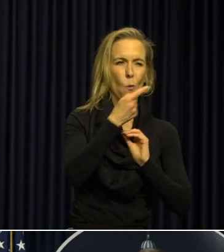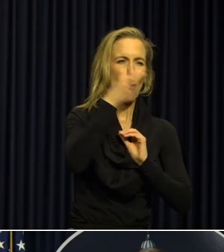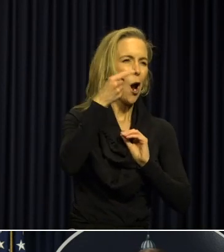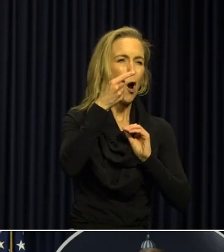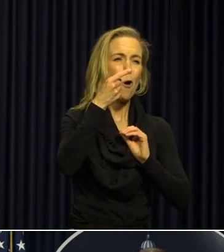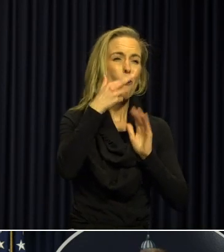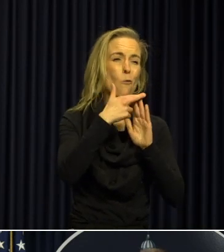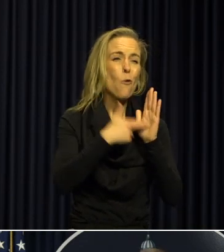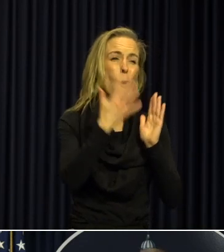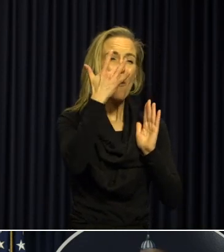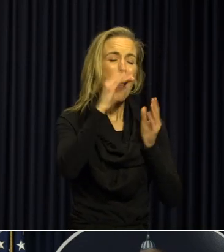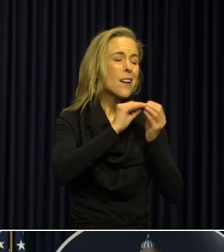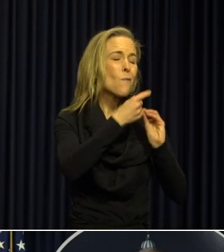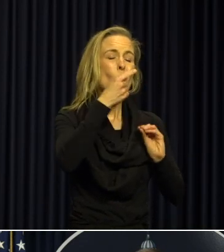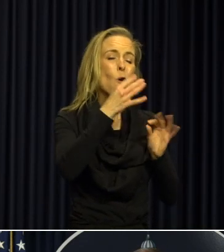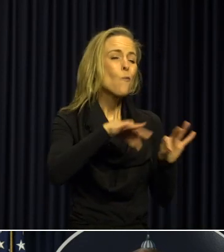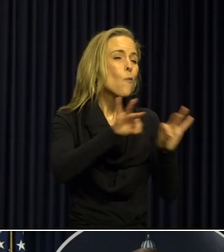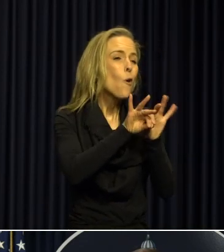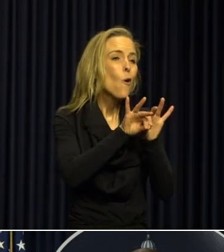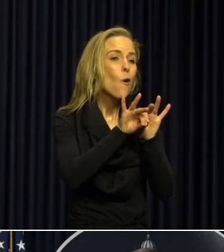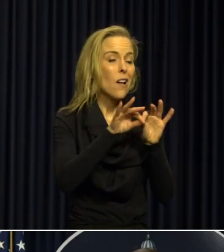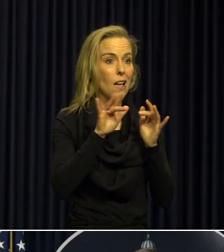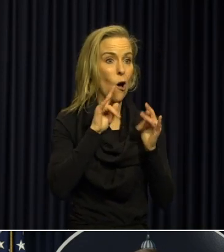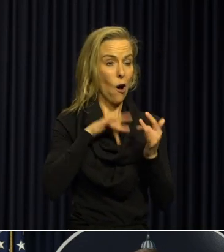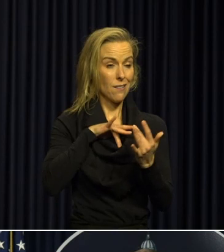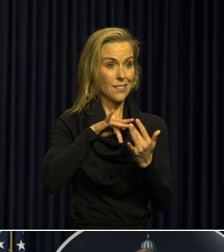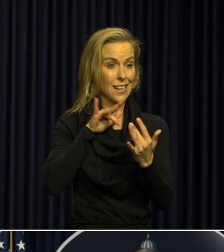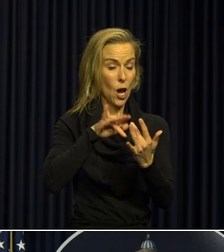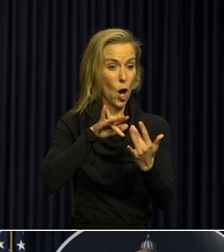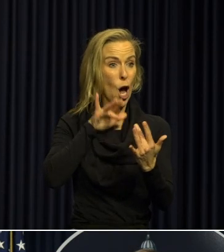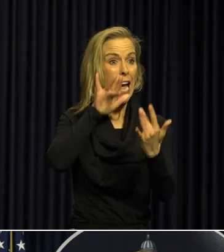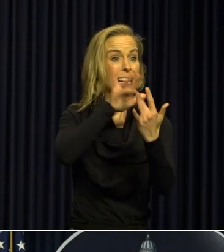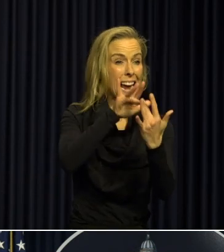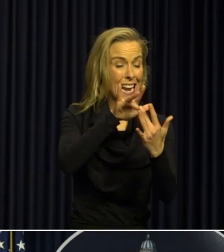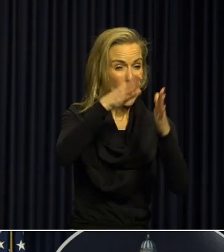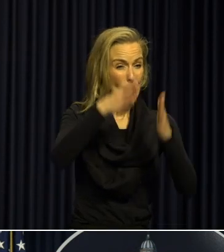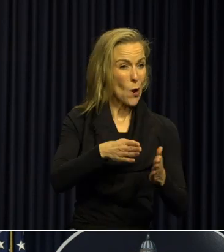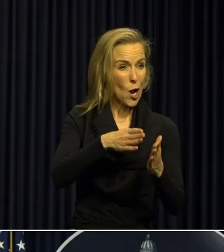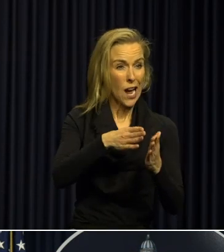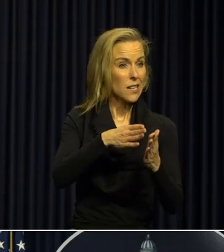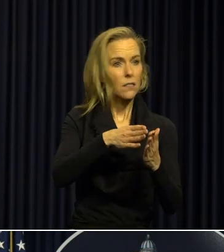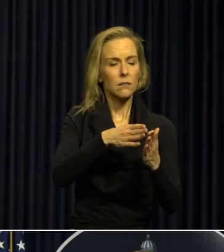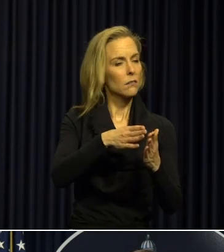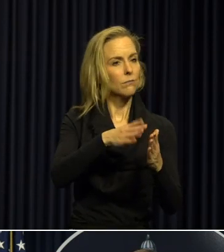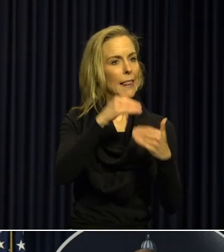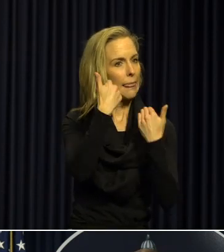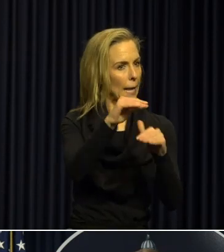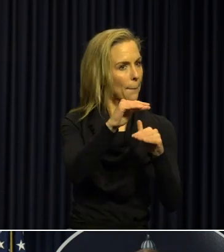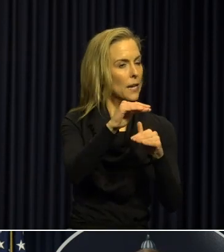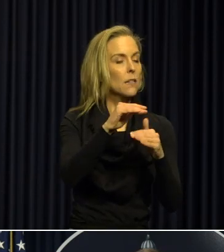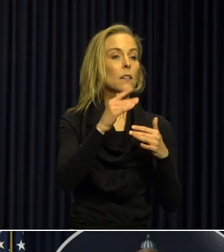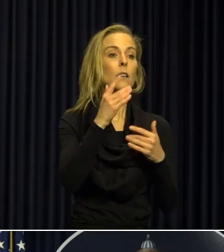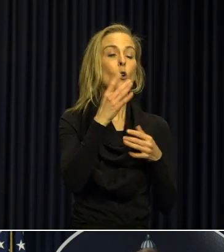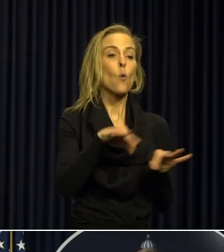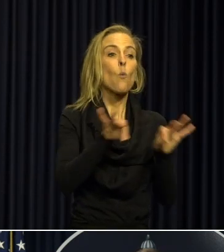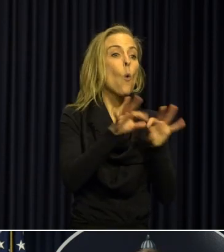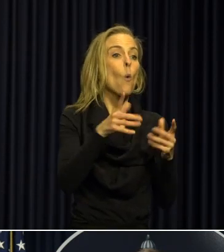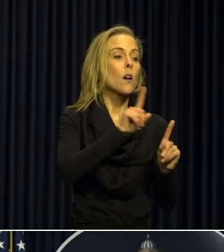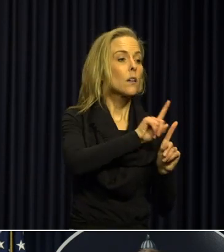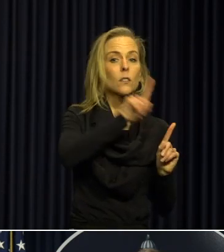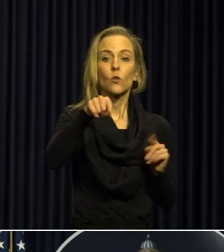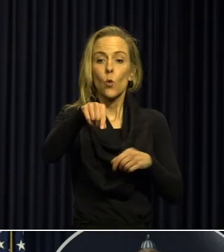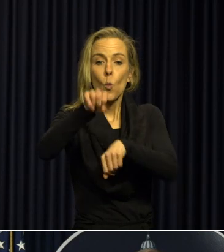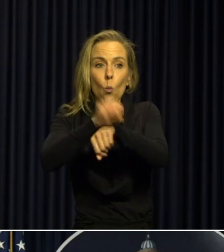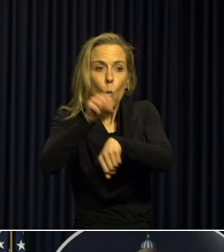very important reason. By cutting our contacts, by being at home unless we're going to work, unless we are getting